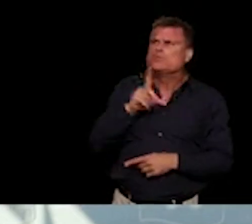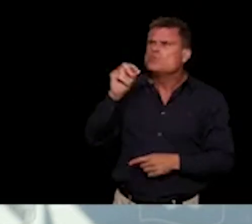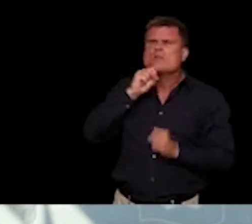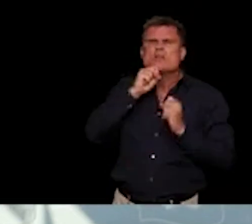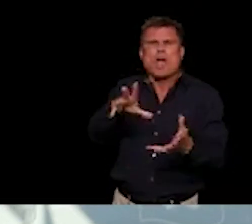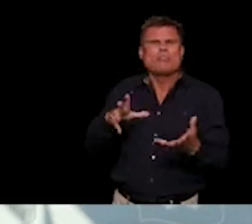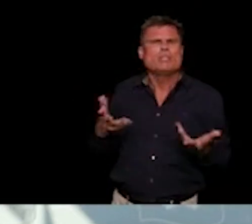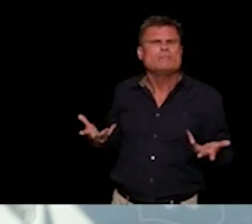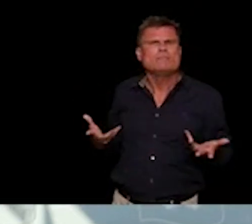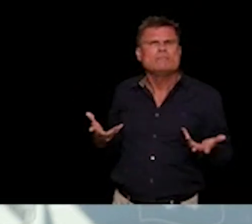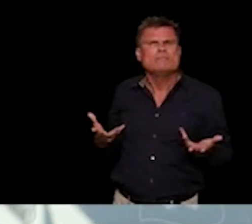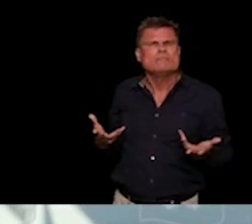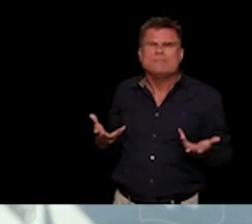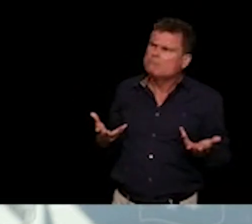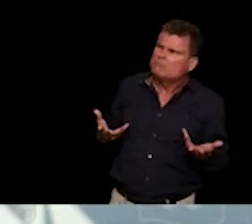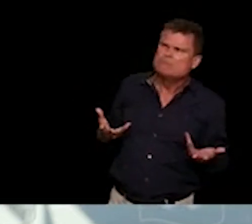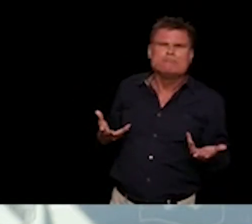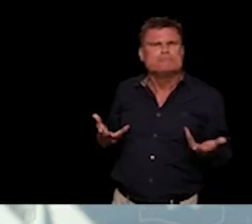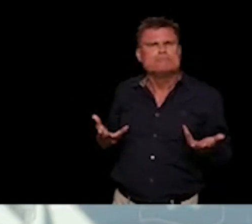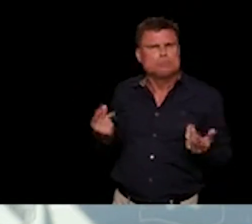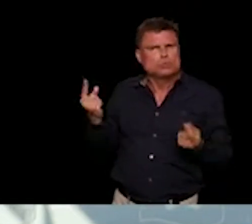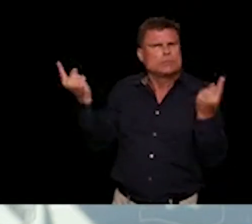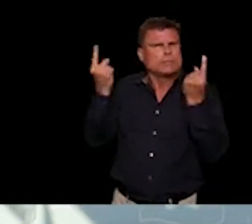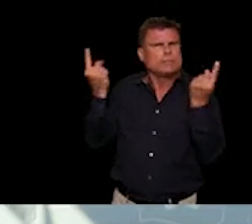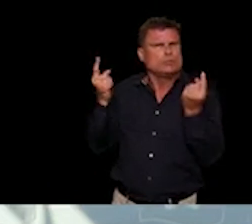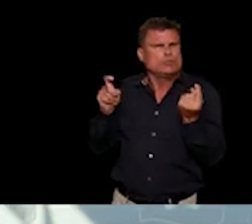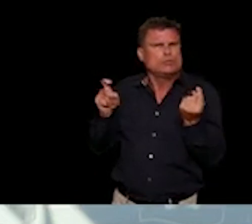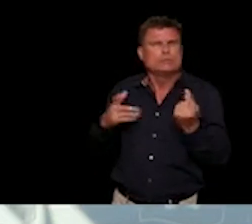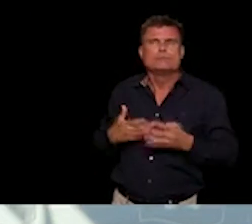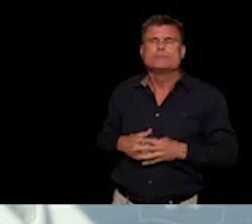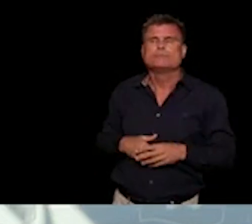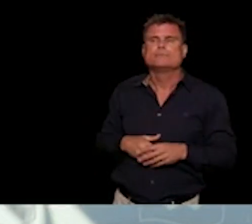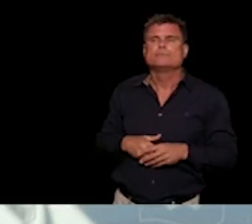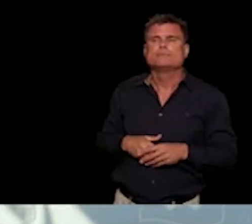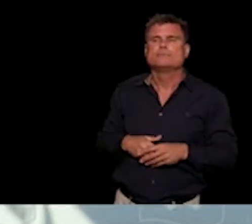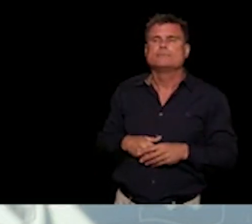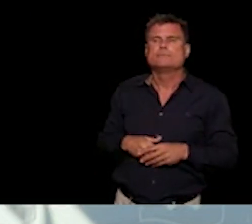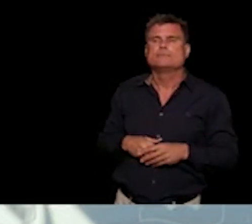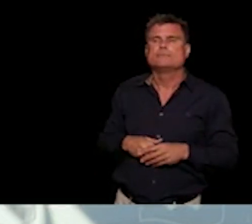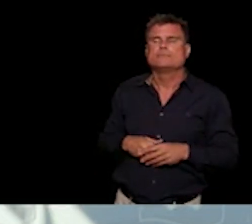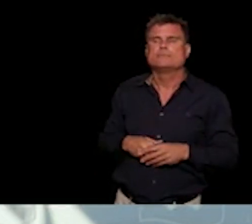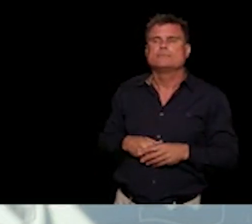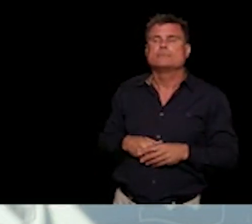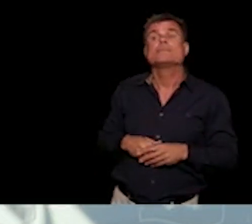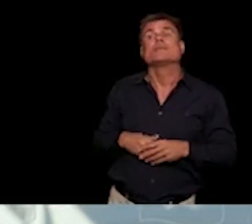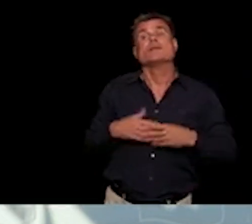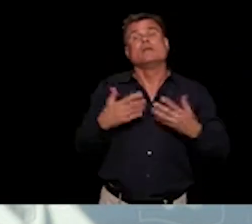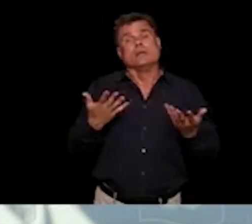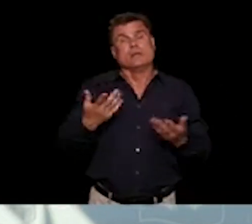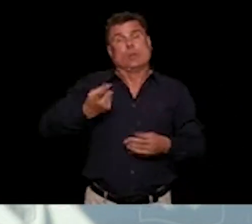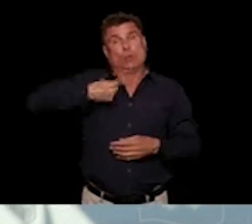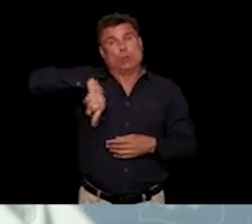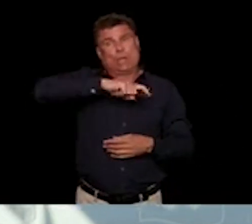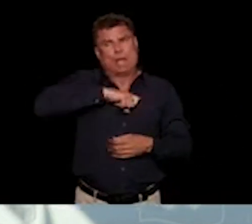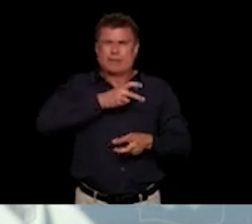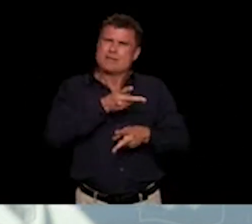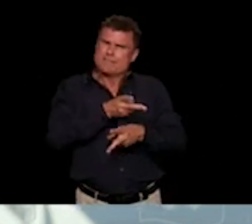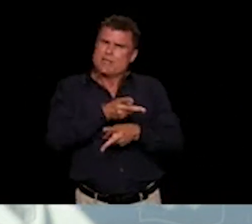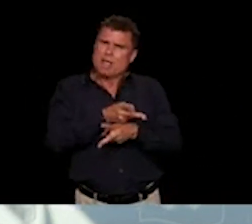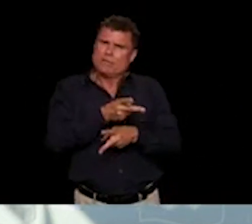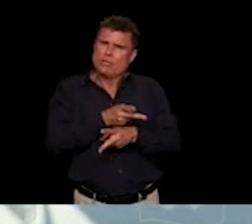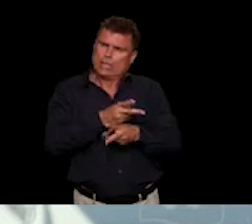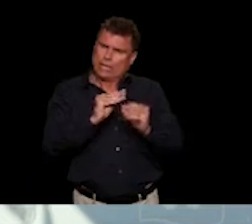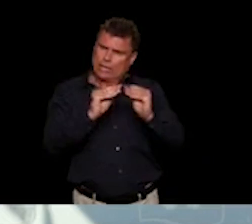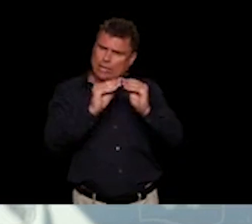all other levels of government and everyone engaging to make sure people are safe. But we need to be precise as well in what we do. And part